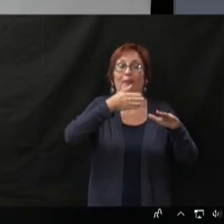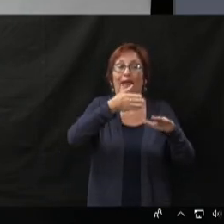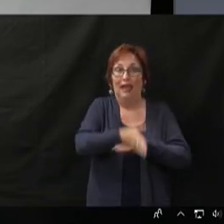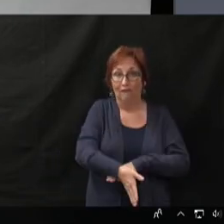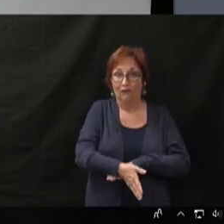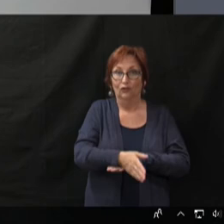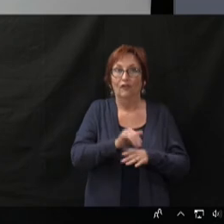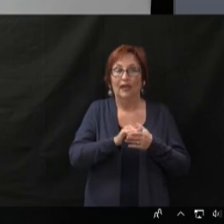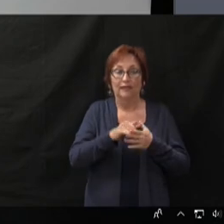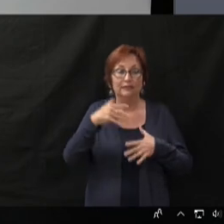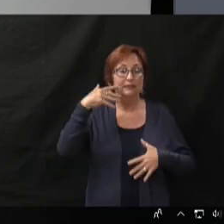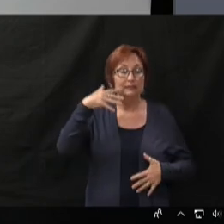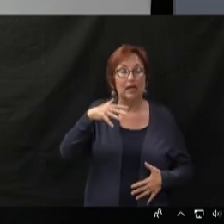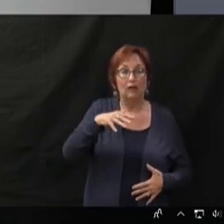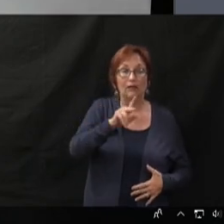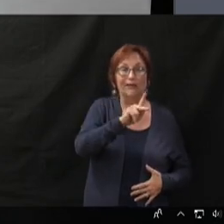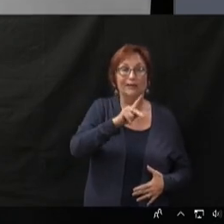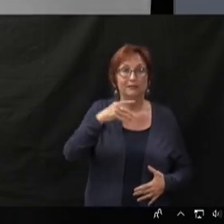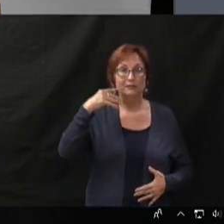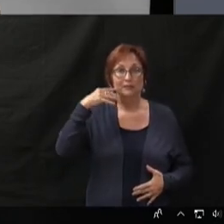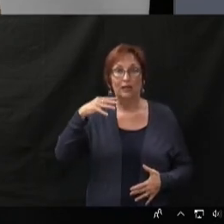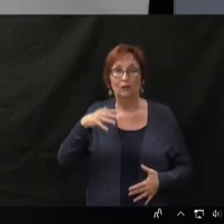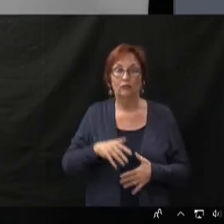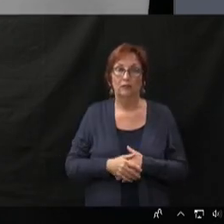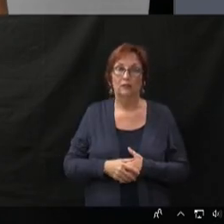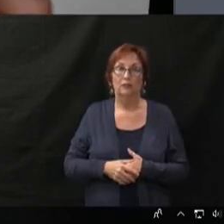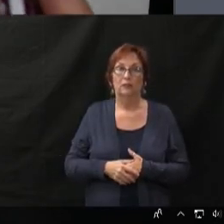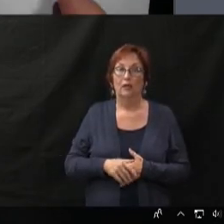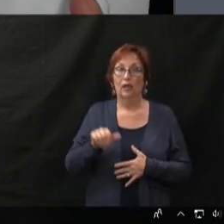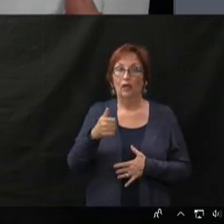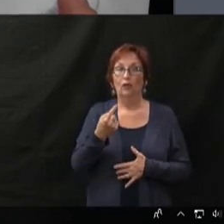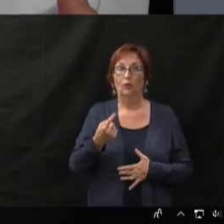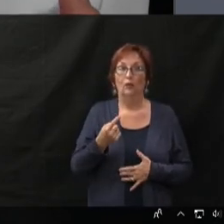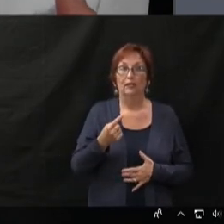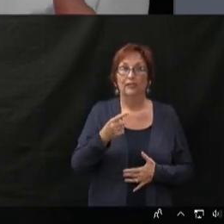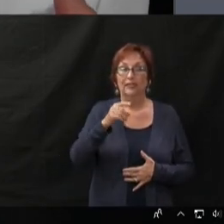in. Okay, let's do another one. Scab.